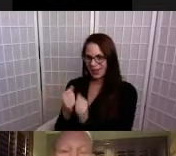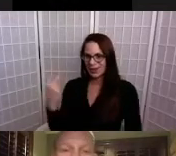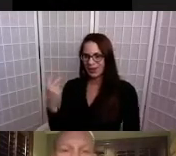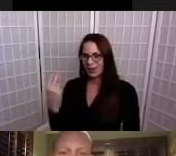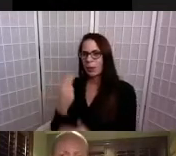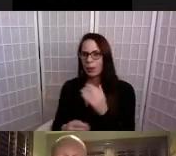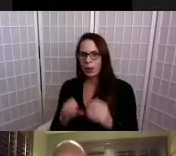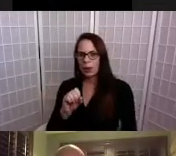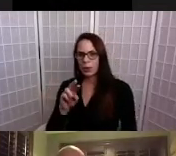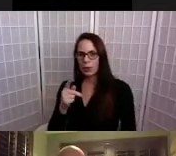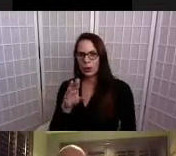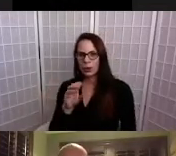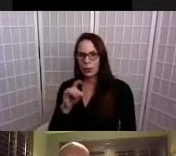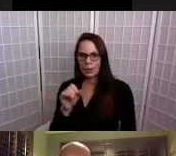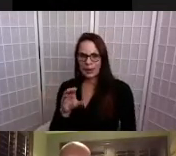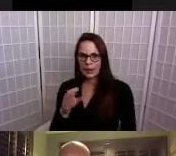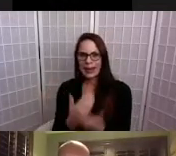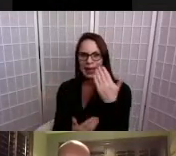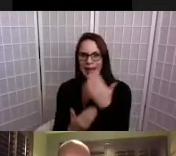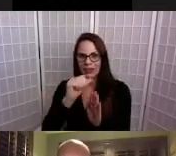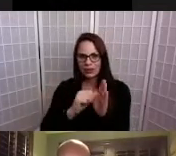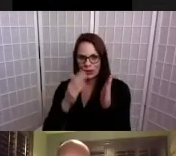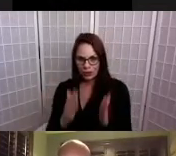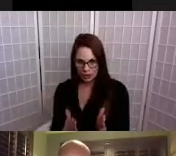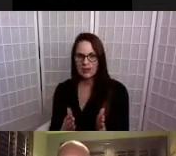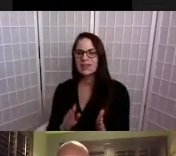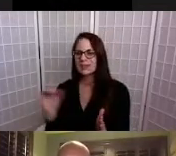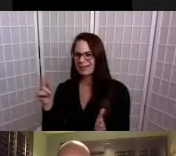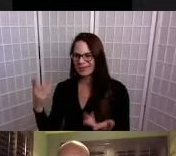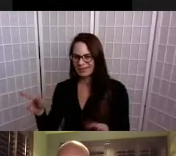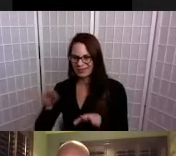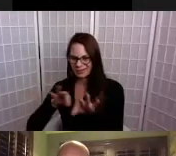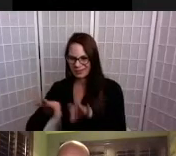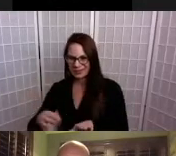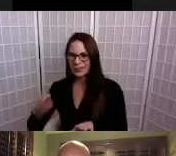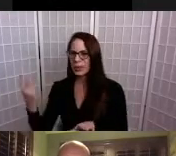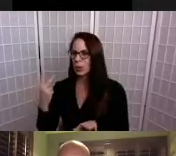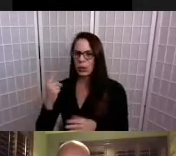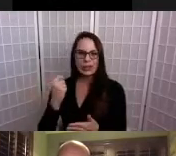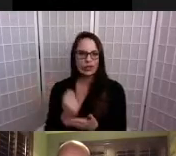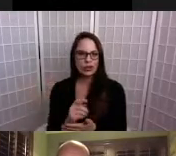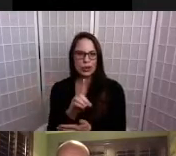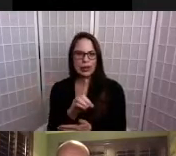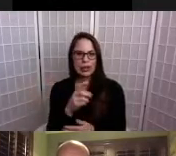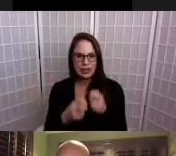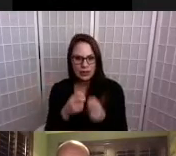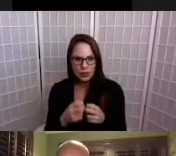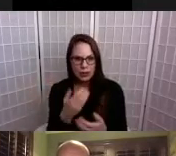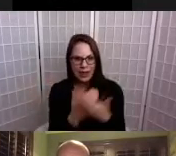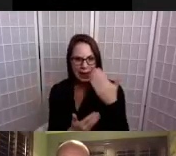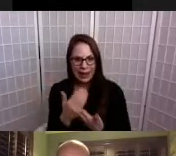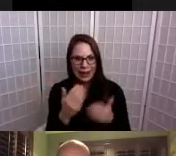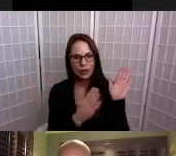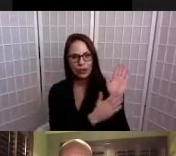orthopedic hand surgeons, as Dr. Barth explained. So we treat disorders of the hand, wrist, and elbow, and the